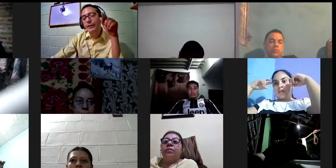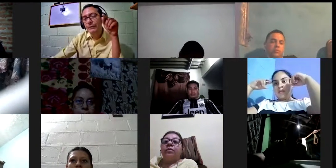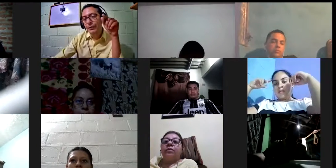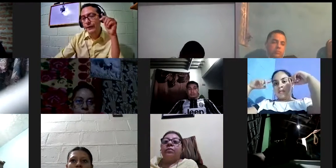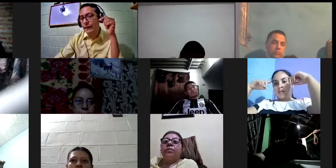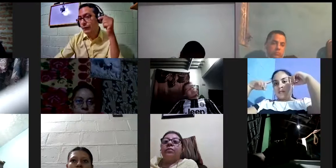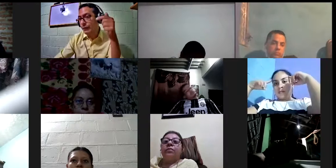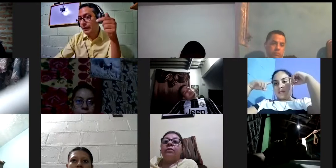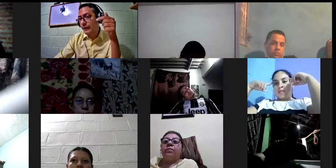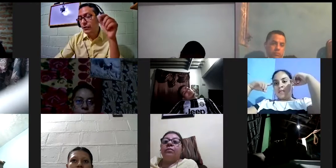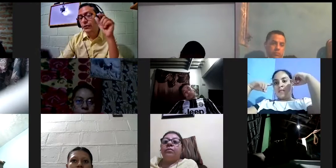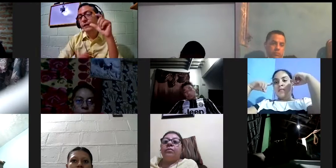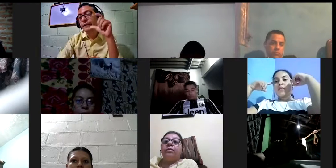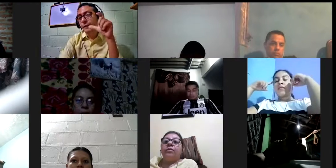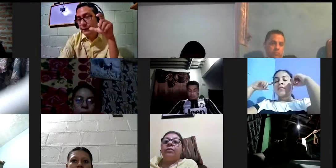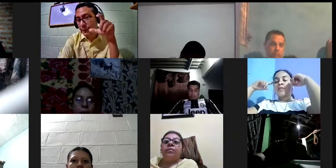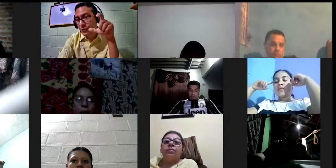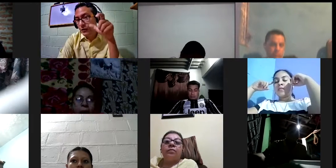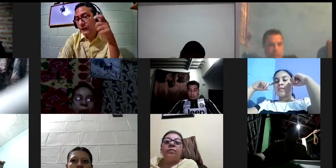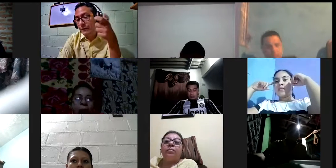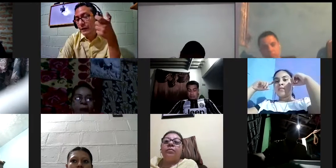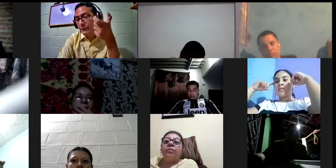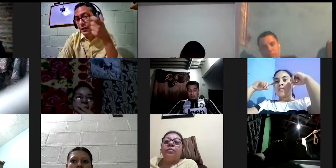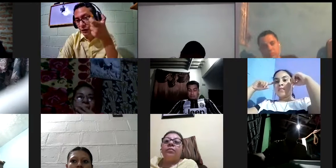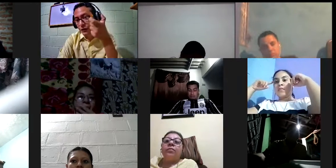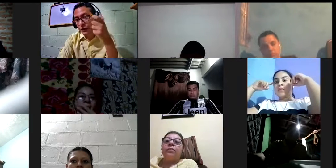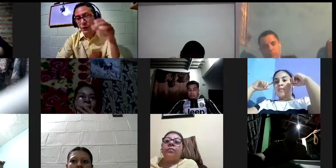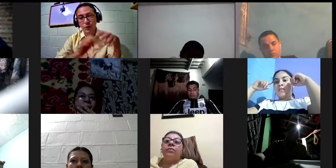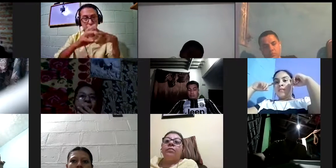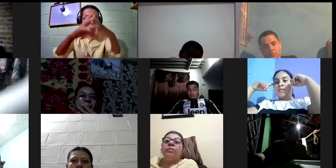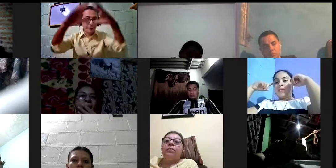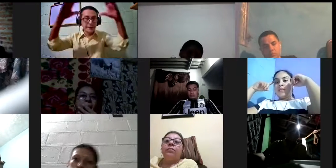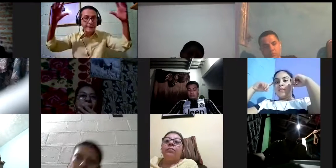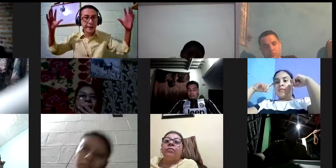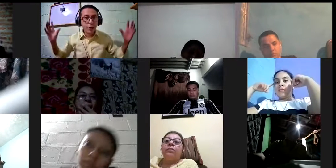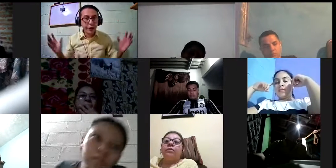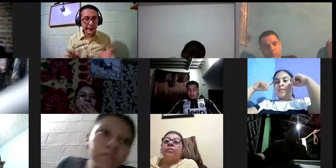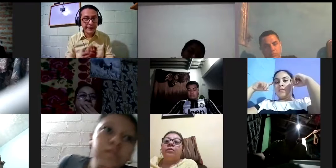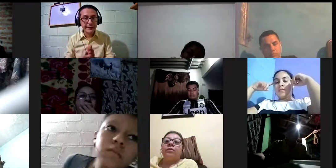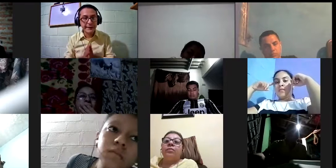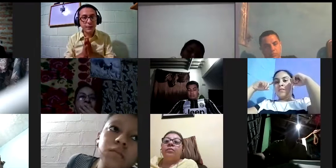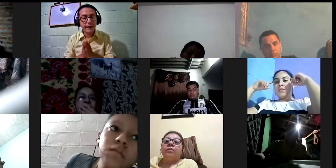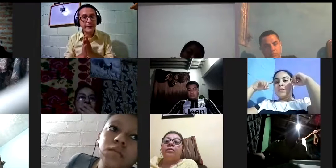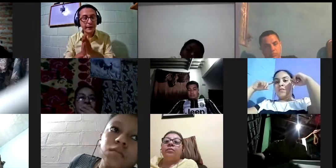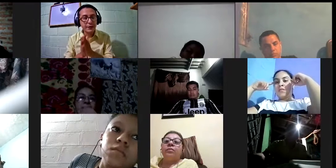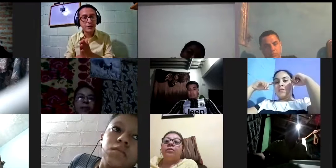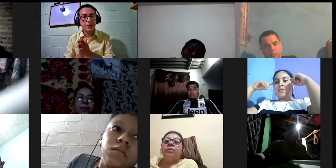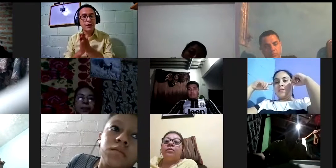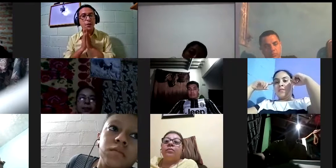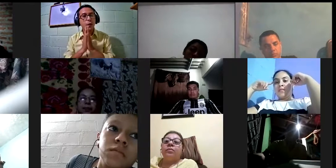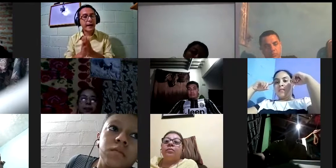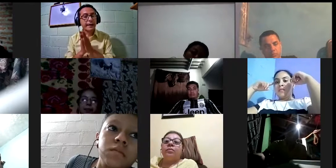it's very important that we pay attention to the time expression, or sometimes the context is the one telling